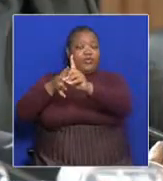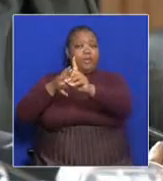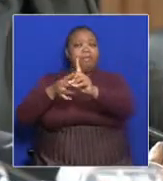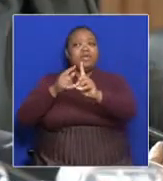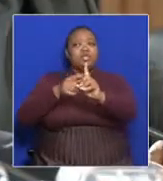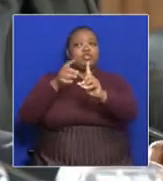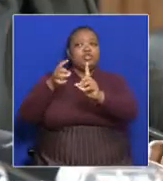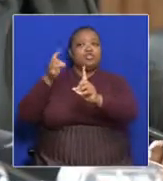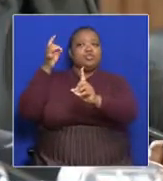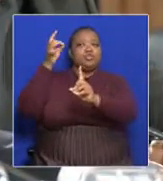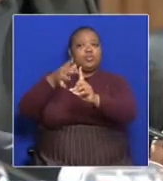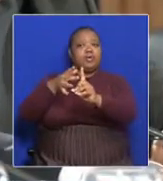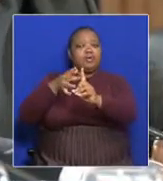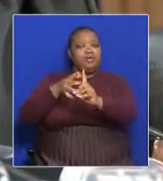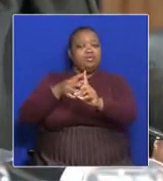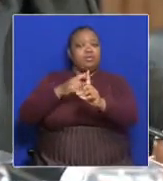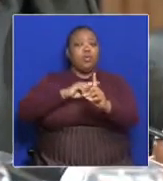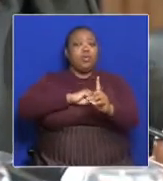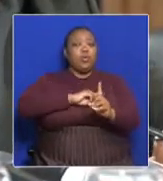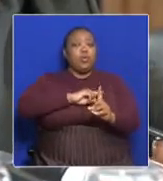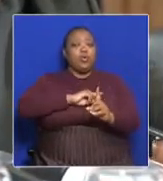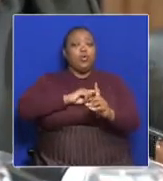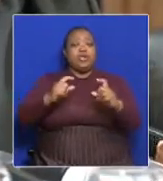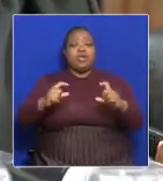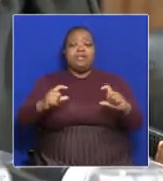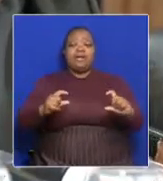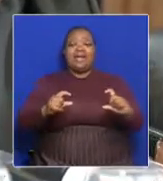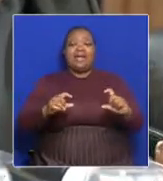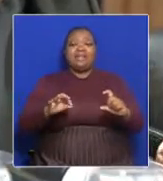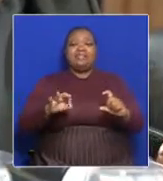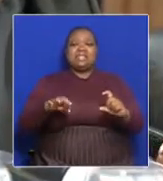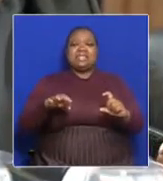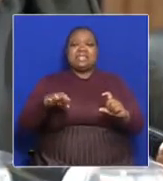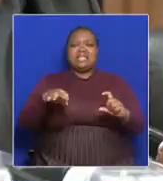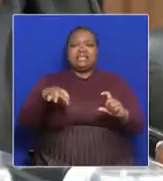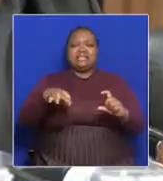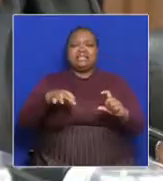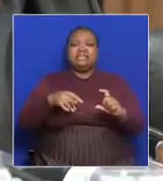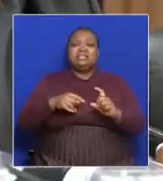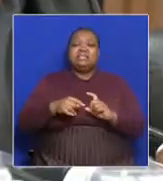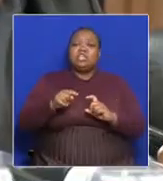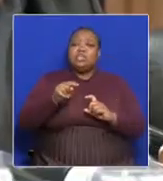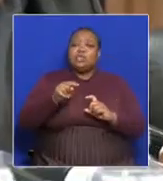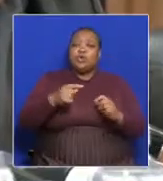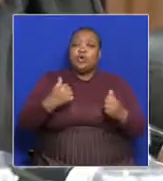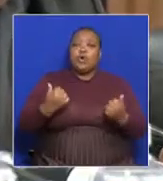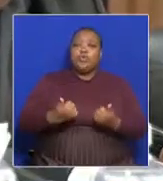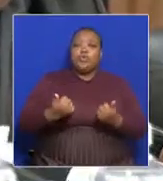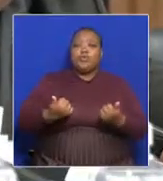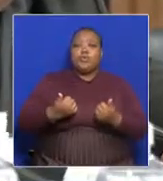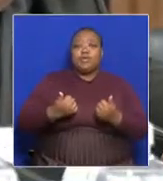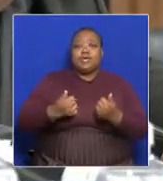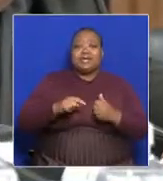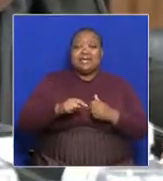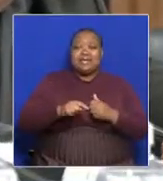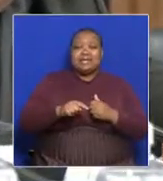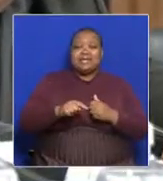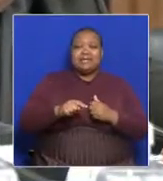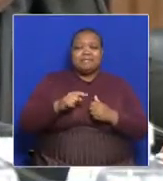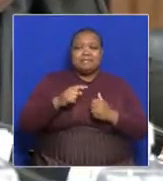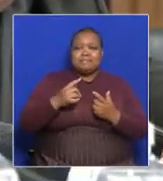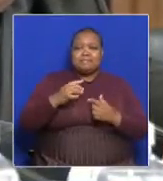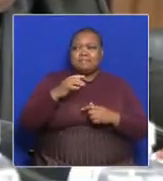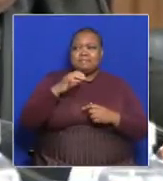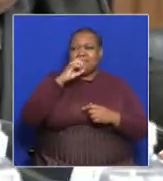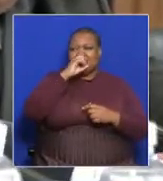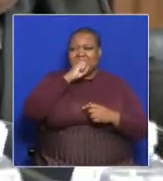it because in paragraph 30 you already took this very strange view that you had,